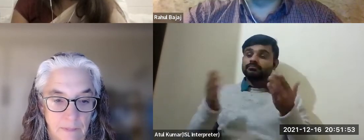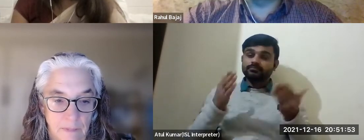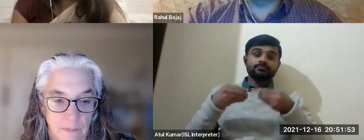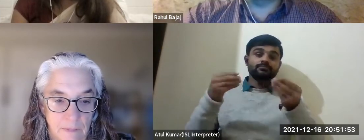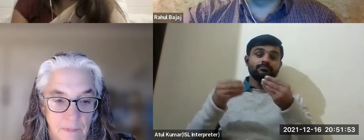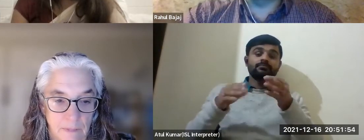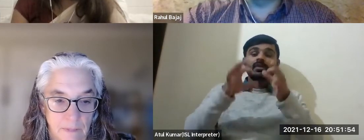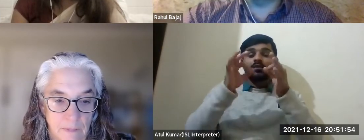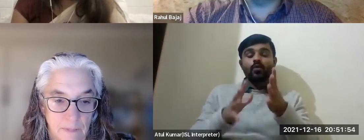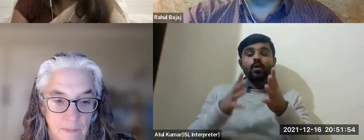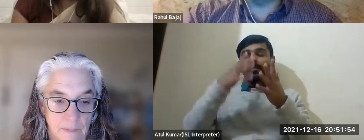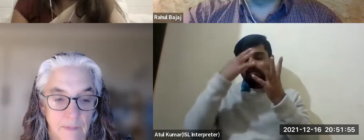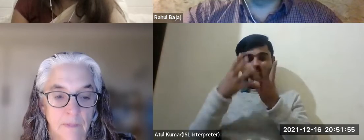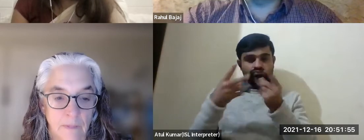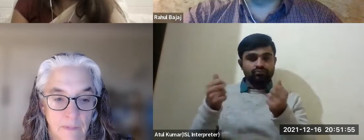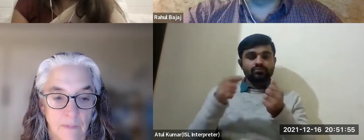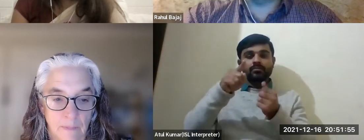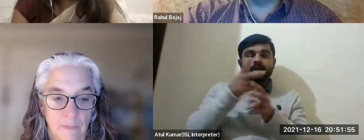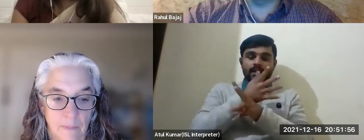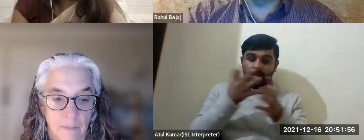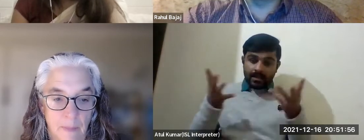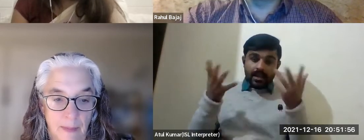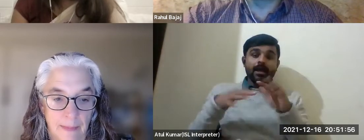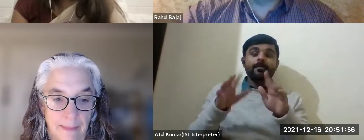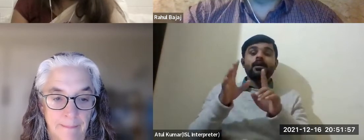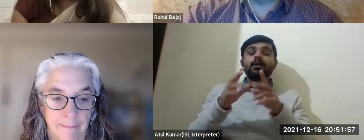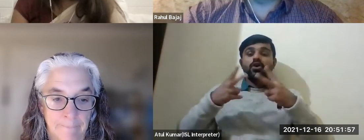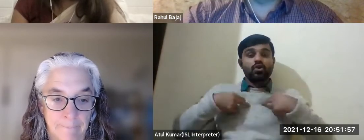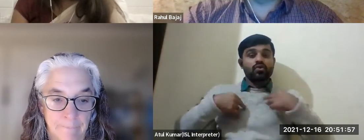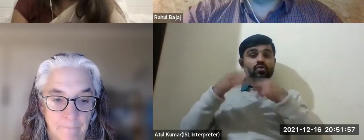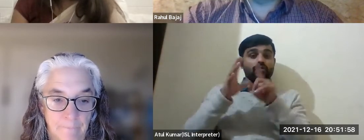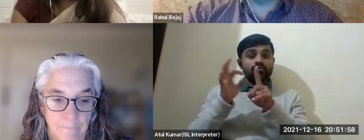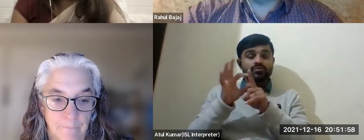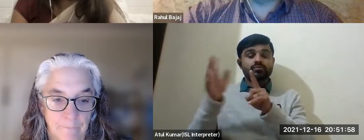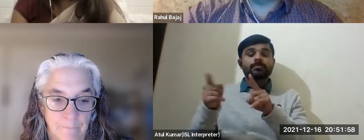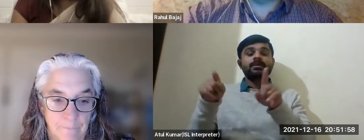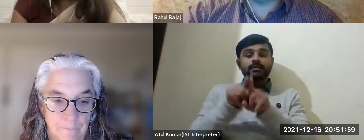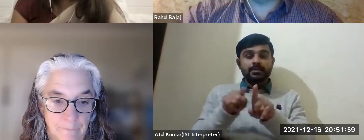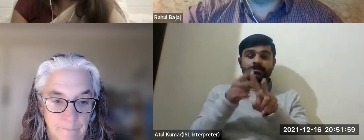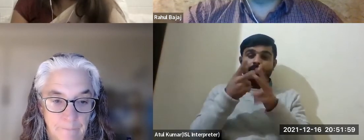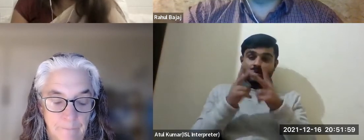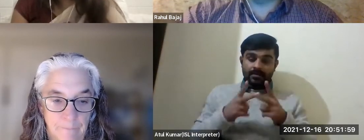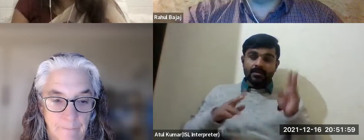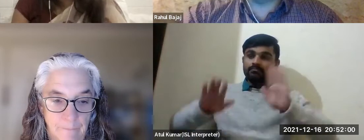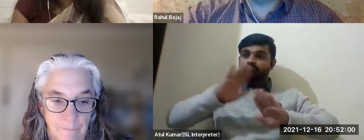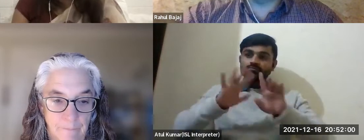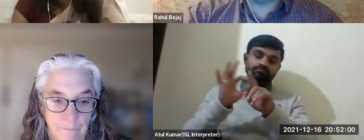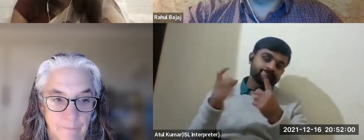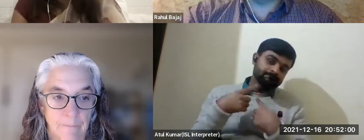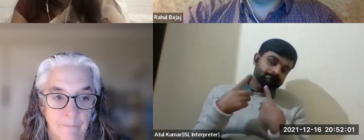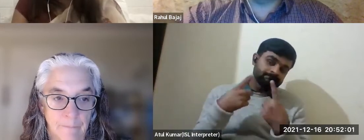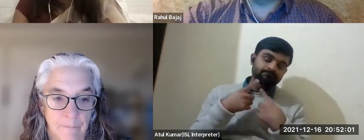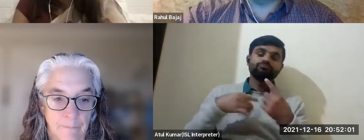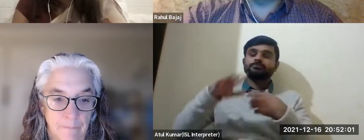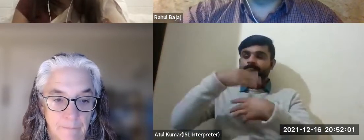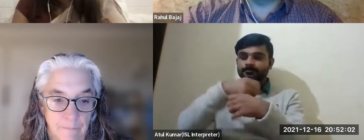forum to resolve the issue. And there are a bunch of things the courts can do, such as, you know, getting the different actors to talk to each other,